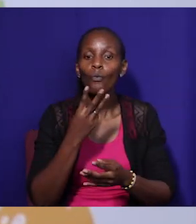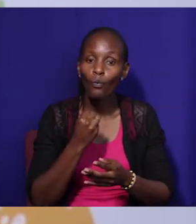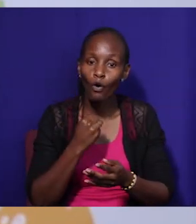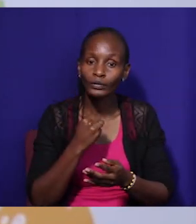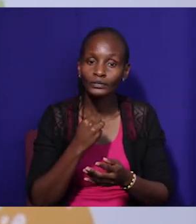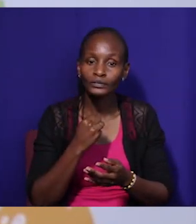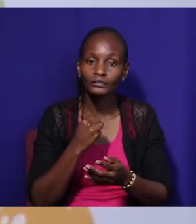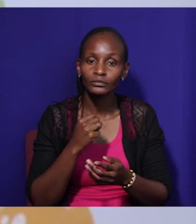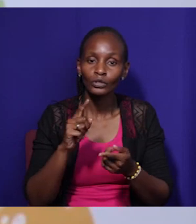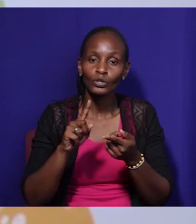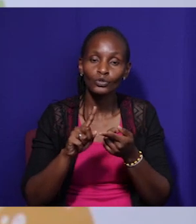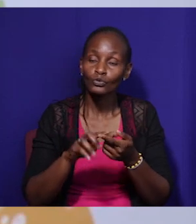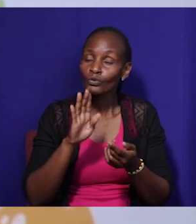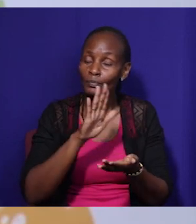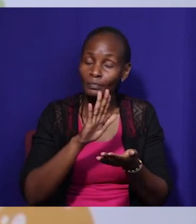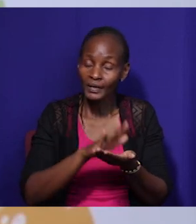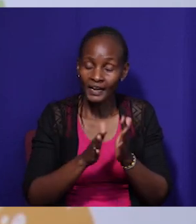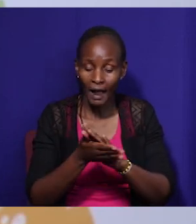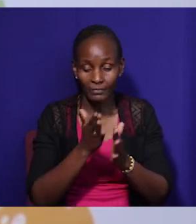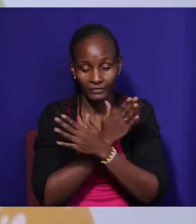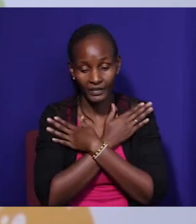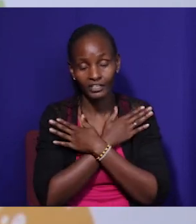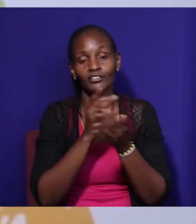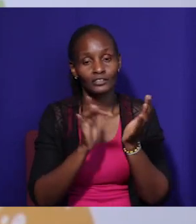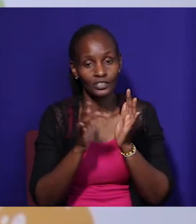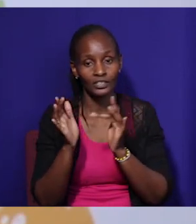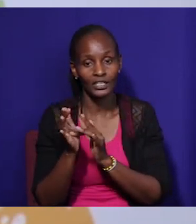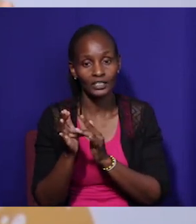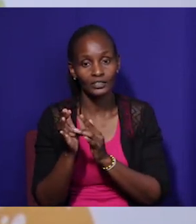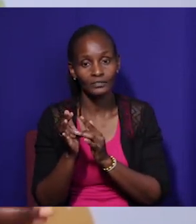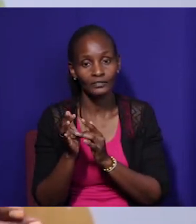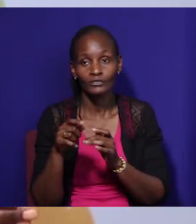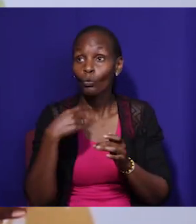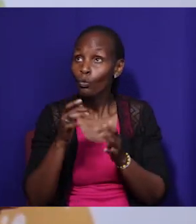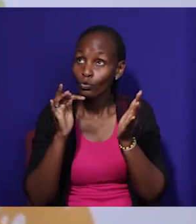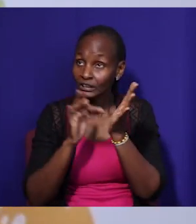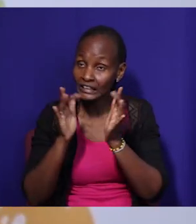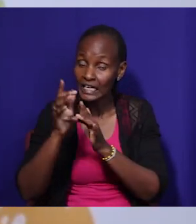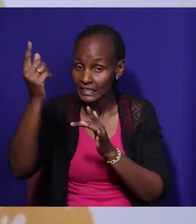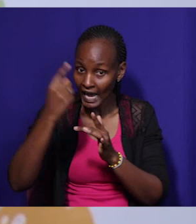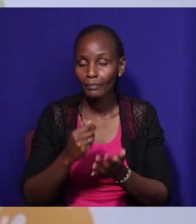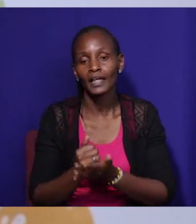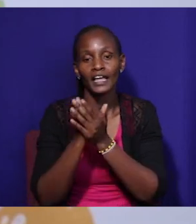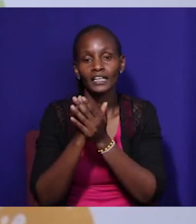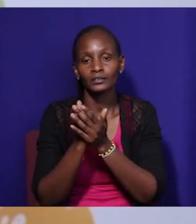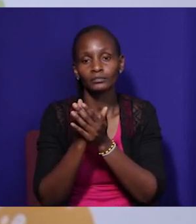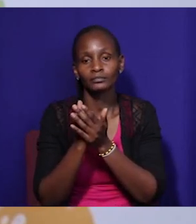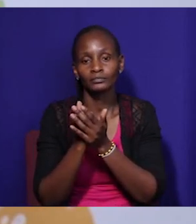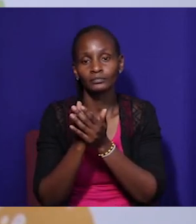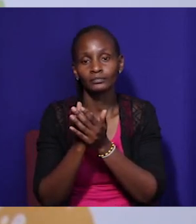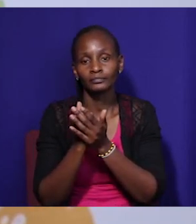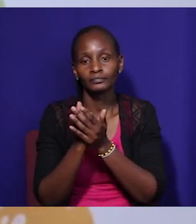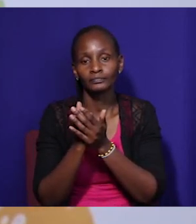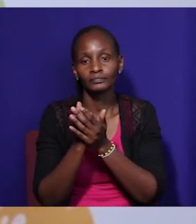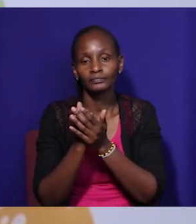to be amongst the friends of Jesus, whom he comes to help, even after a